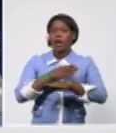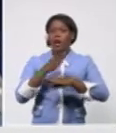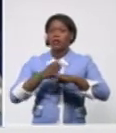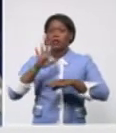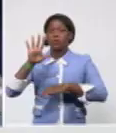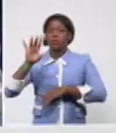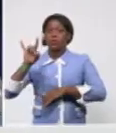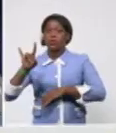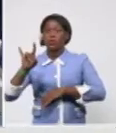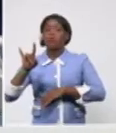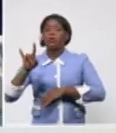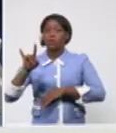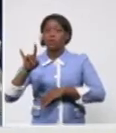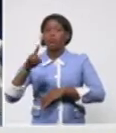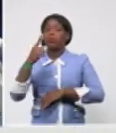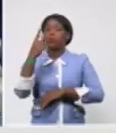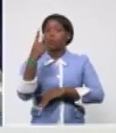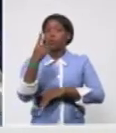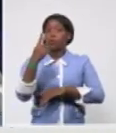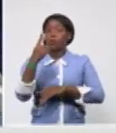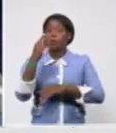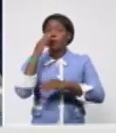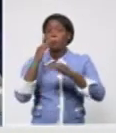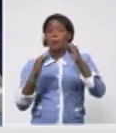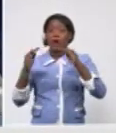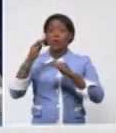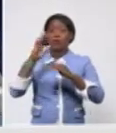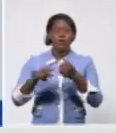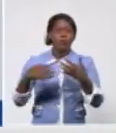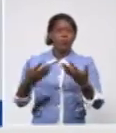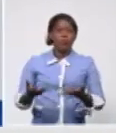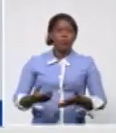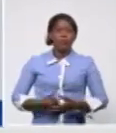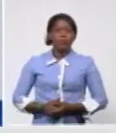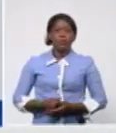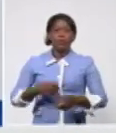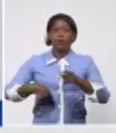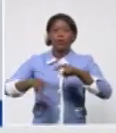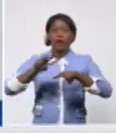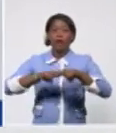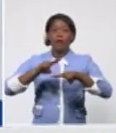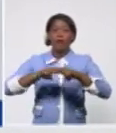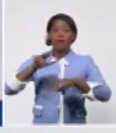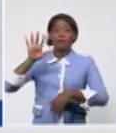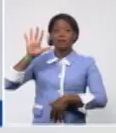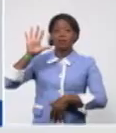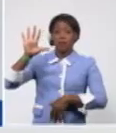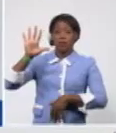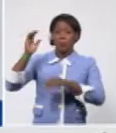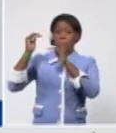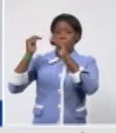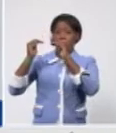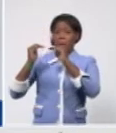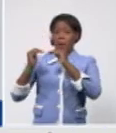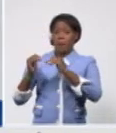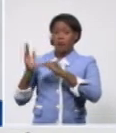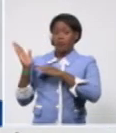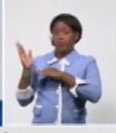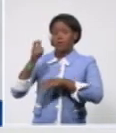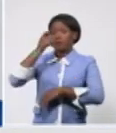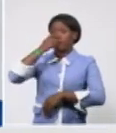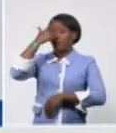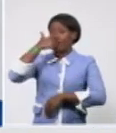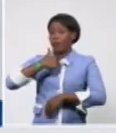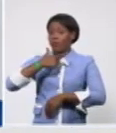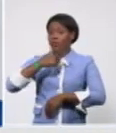60. Of the 11 cases diagnosed yesterday, 5 belong to Havana, 4 to Ciego de Ávila,